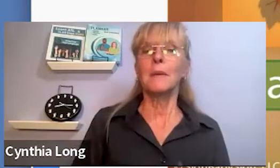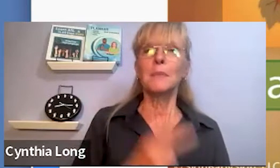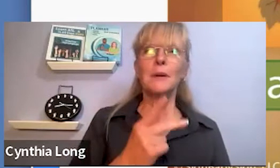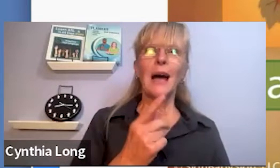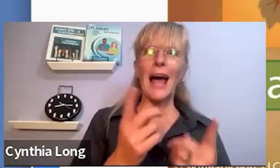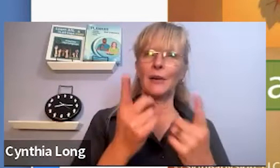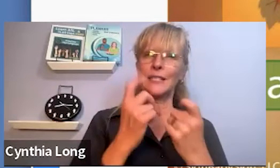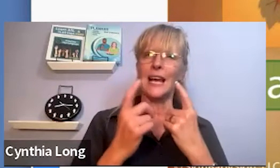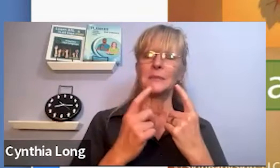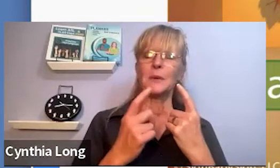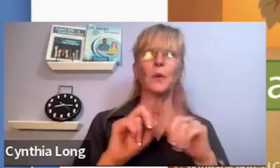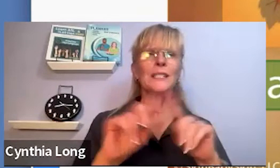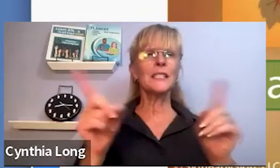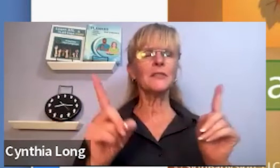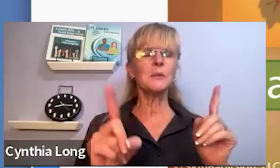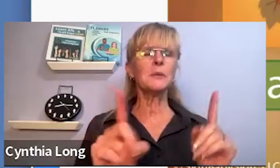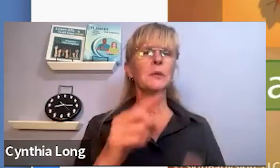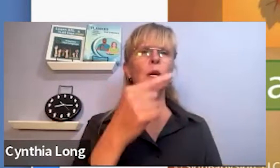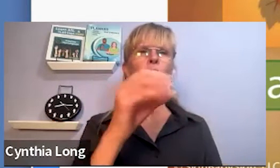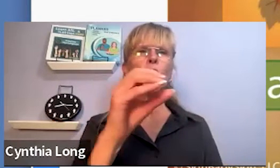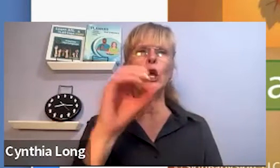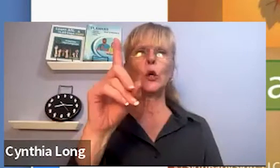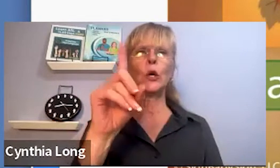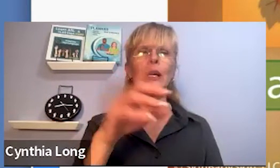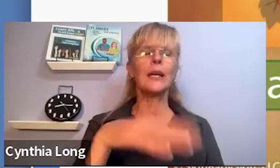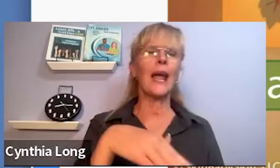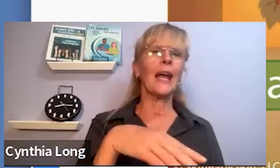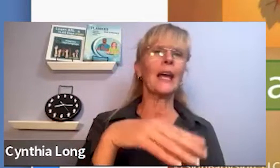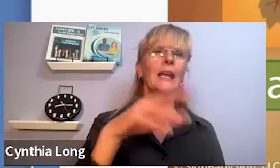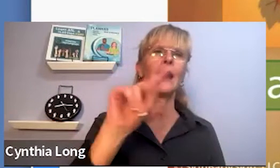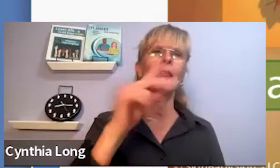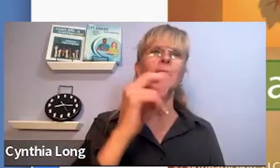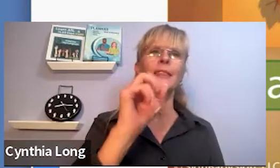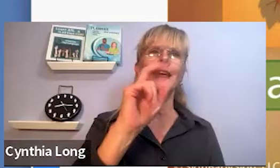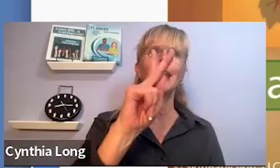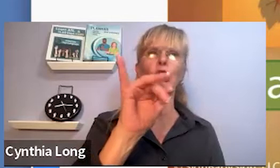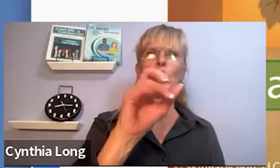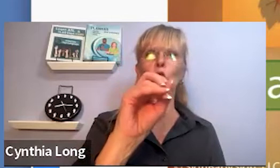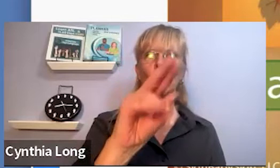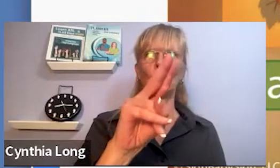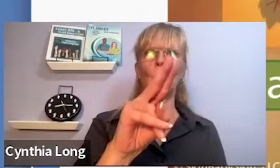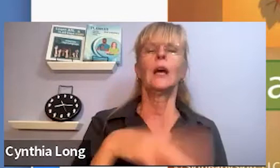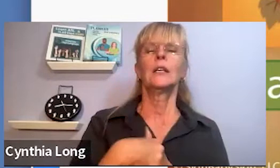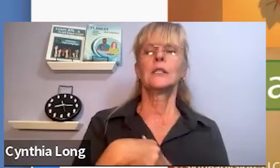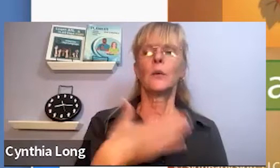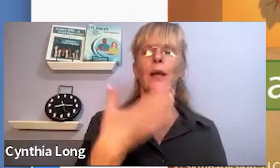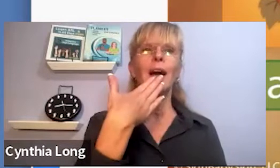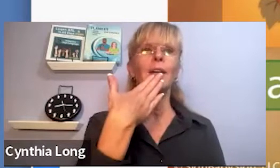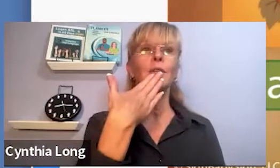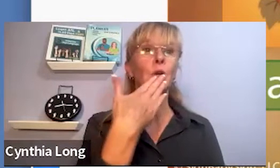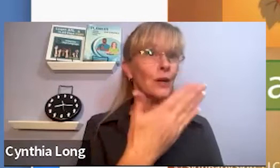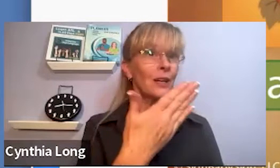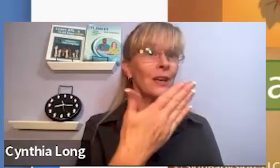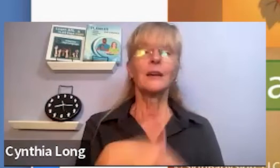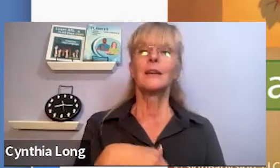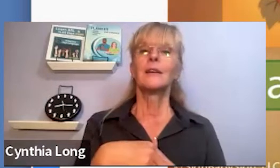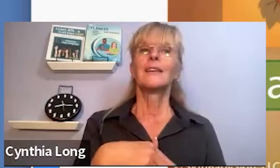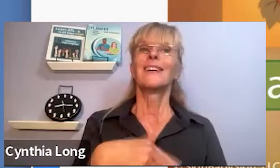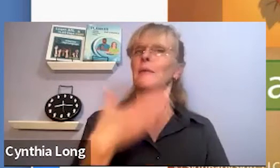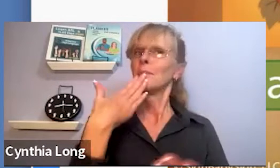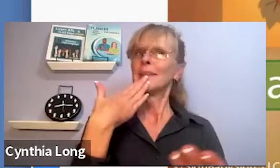you. People always ask me, what's the difference between good and thank you? So we have